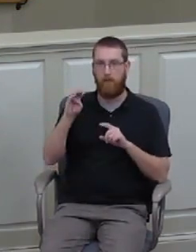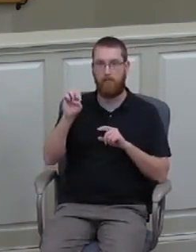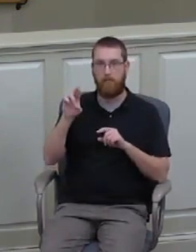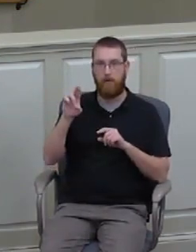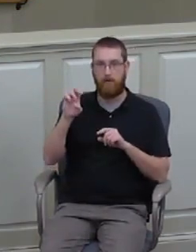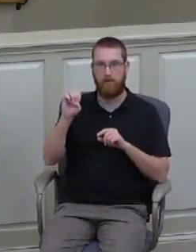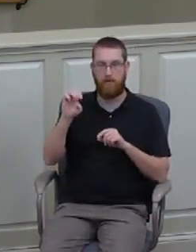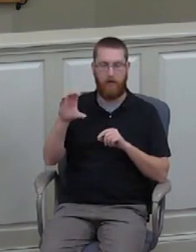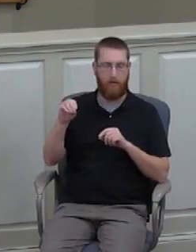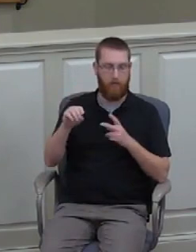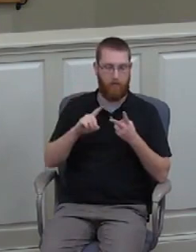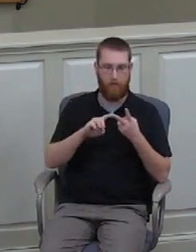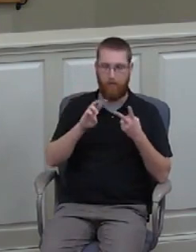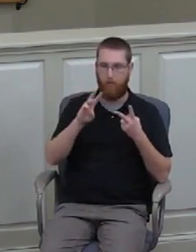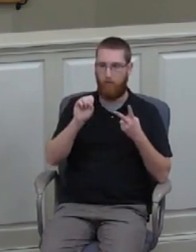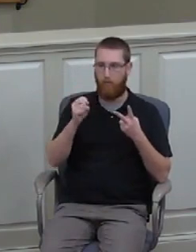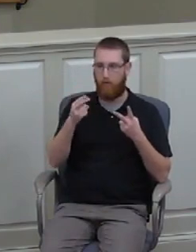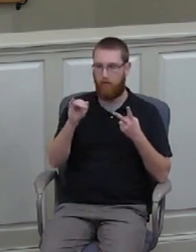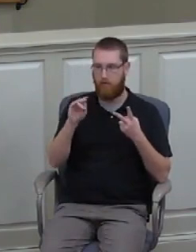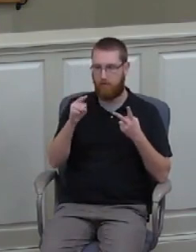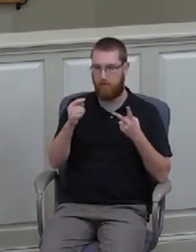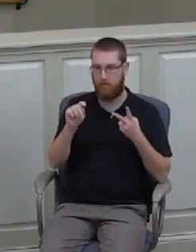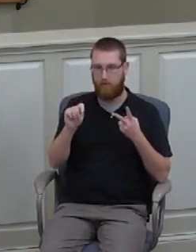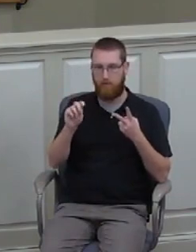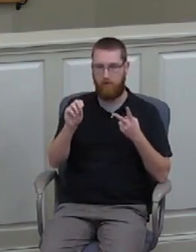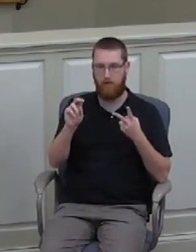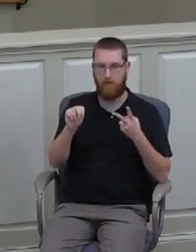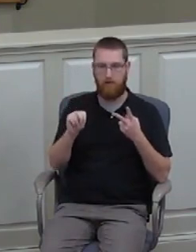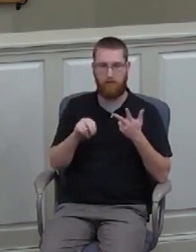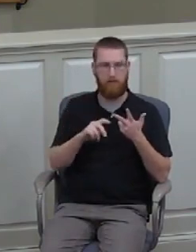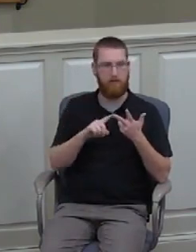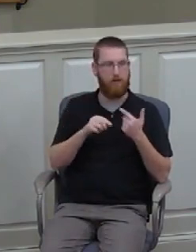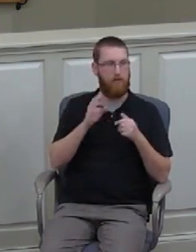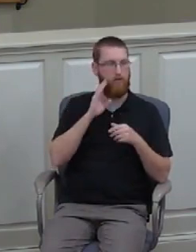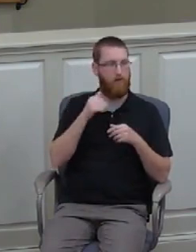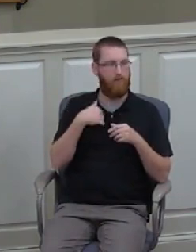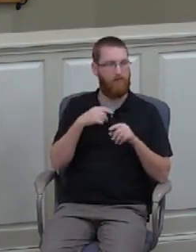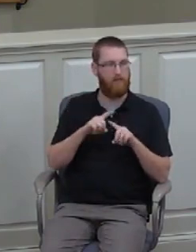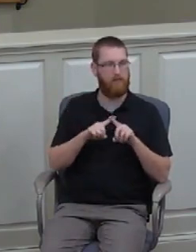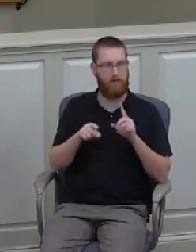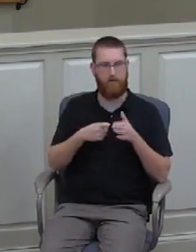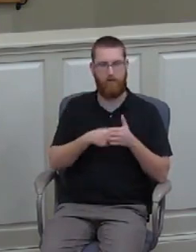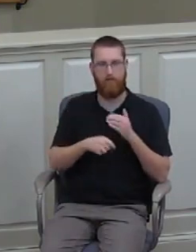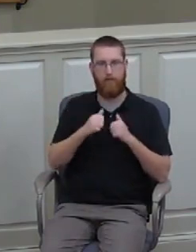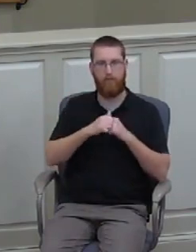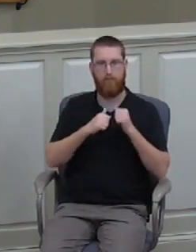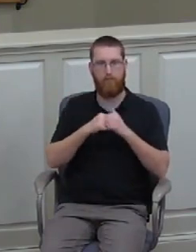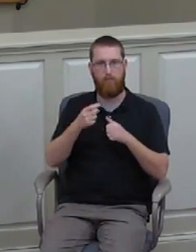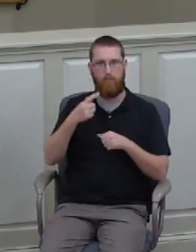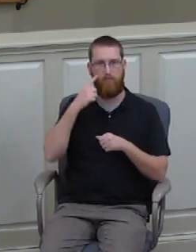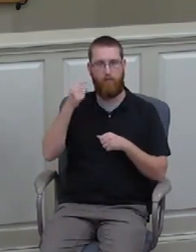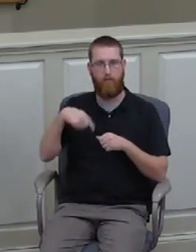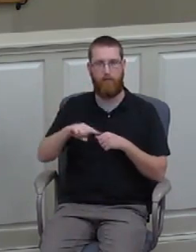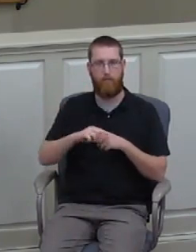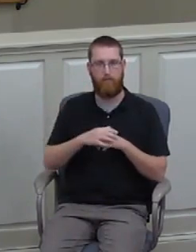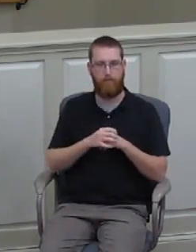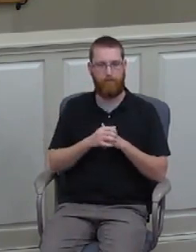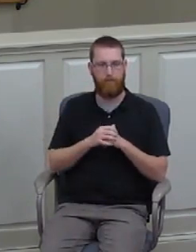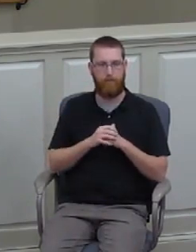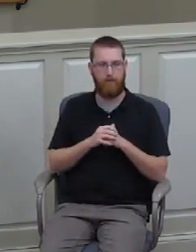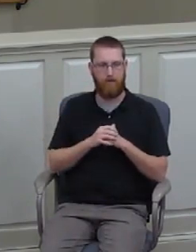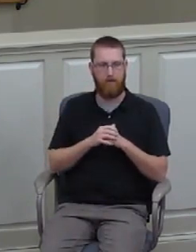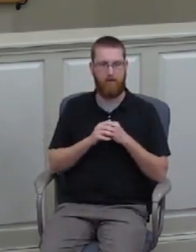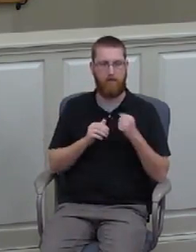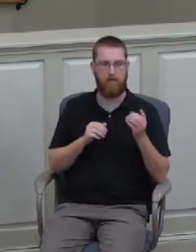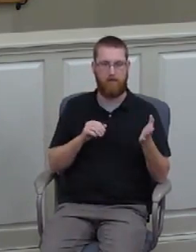or Washington County or wherever, then there would be, you know, a different fee structure for those individuals. Mr. Bell, is there anything you'd